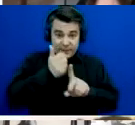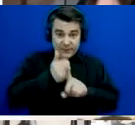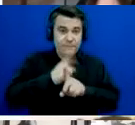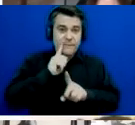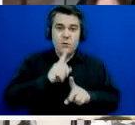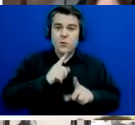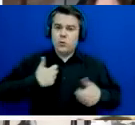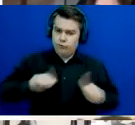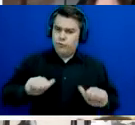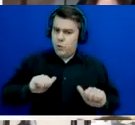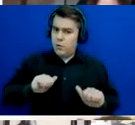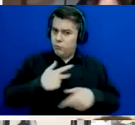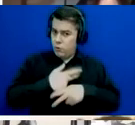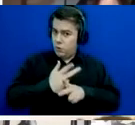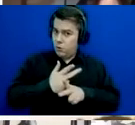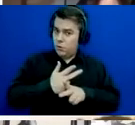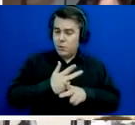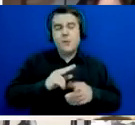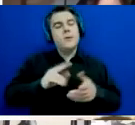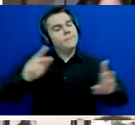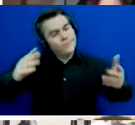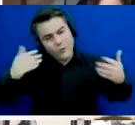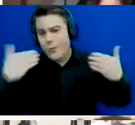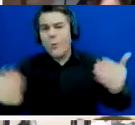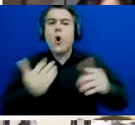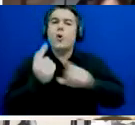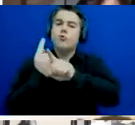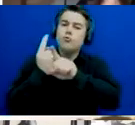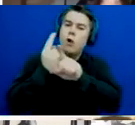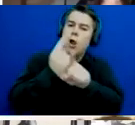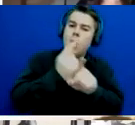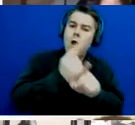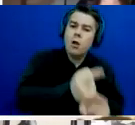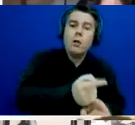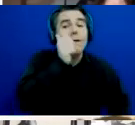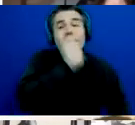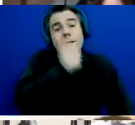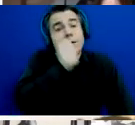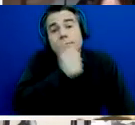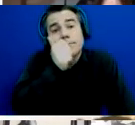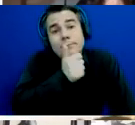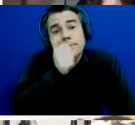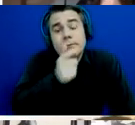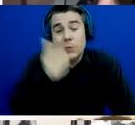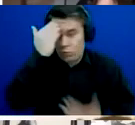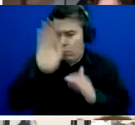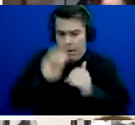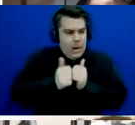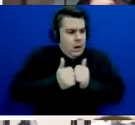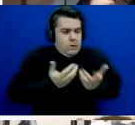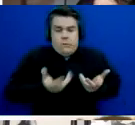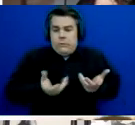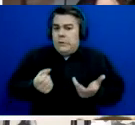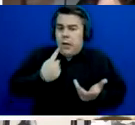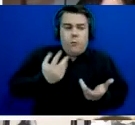try these products, then be consistent with them. Take them every day. If you don't know exactly how to take them or you need a